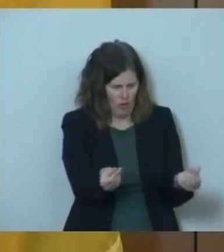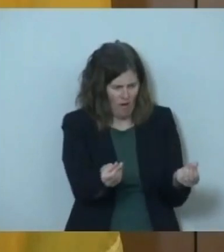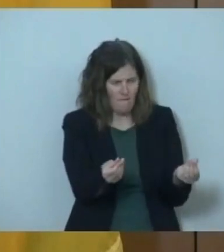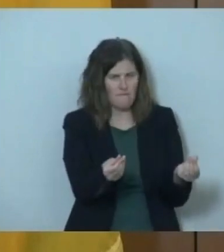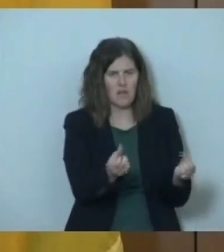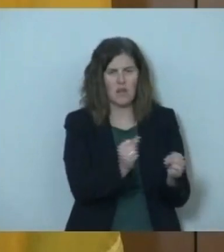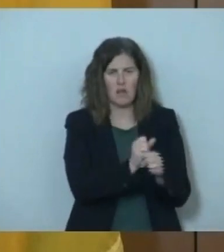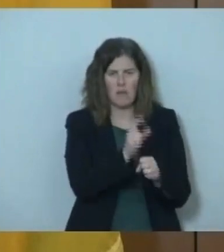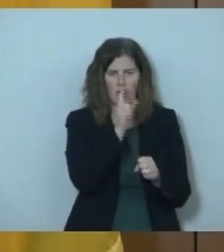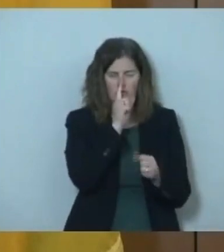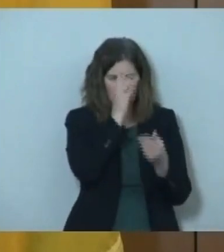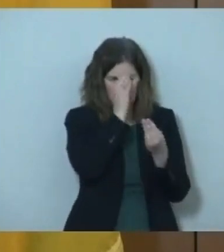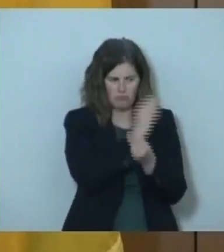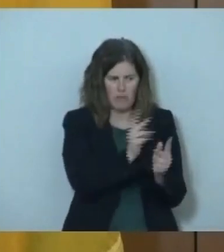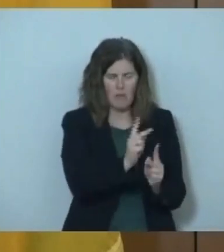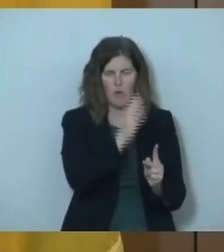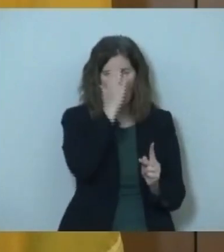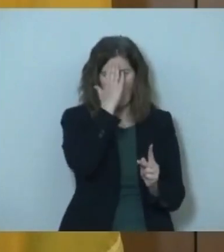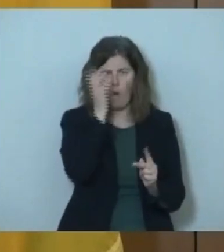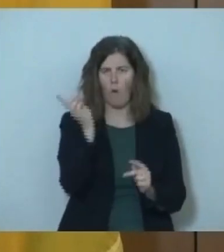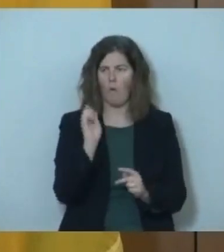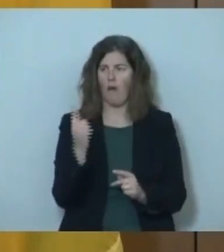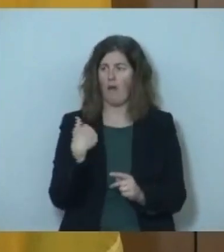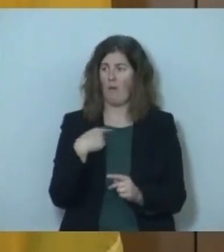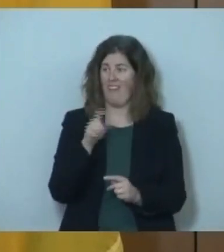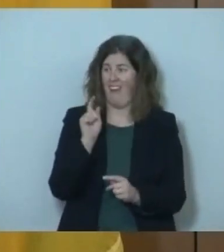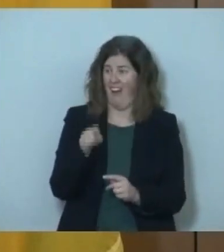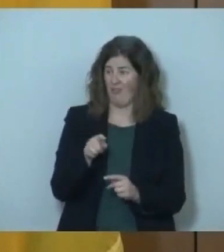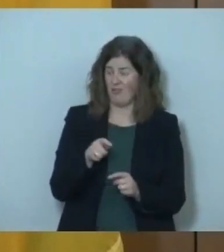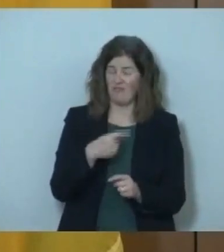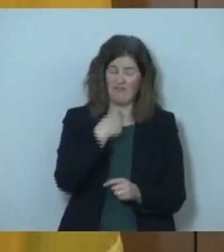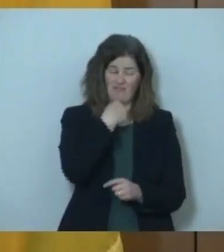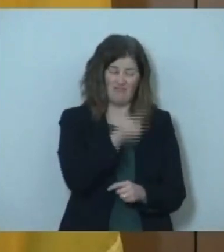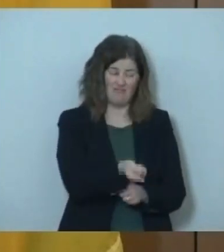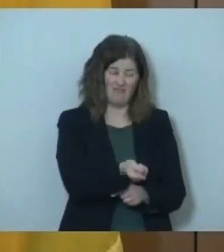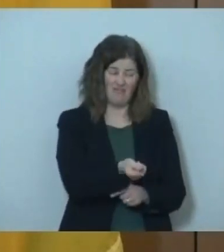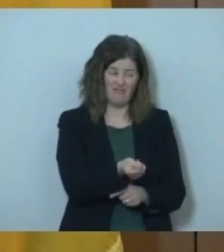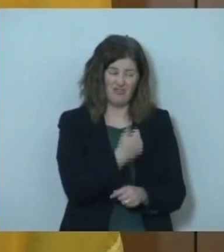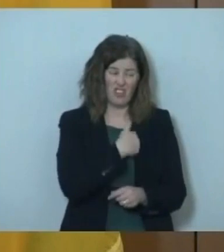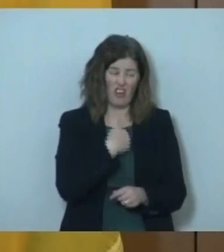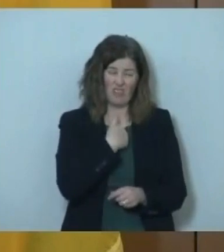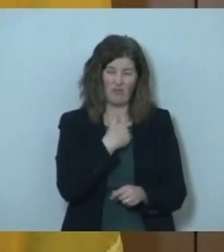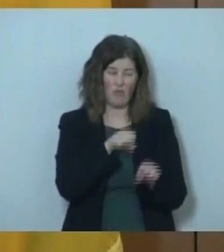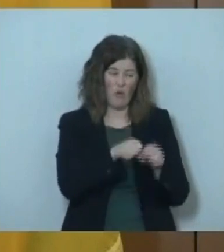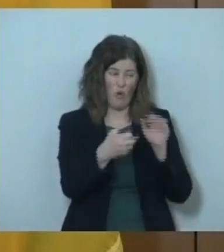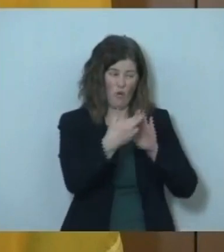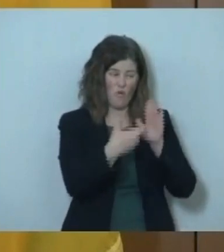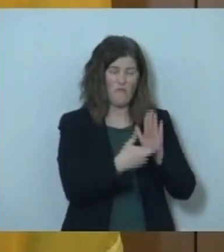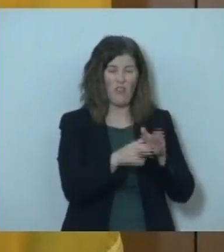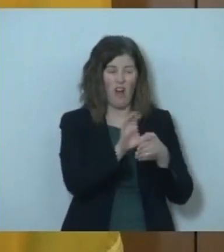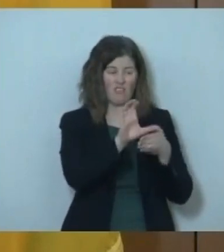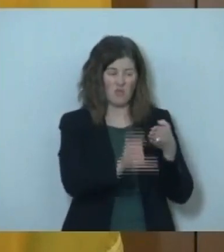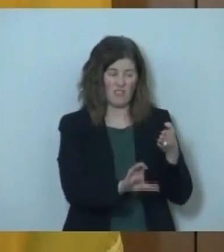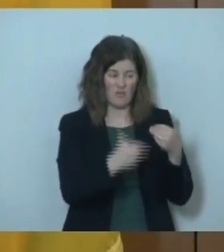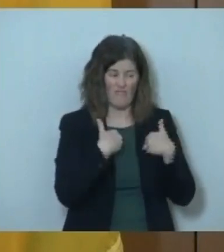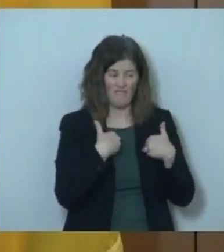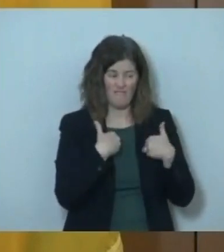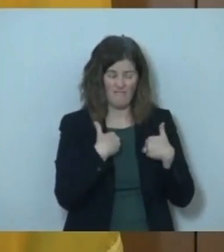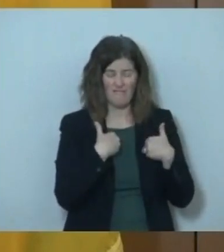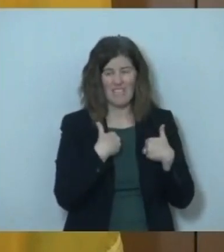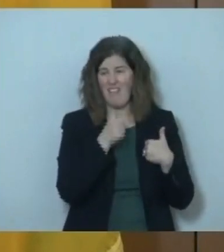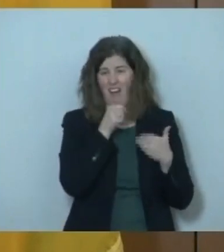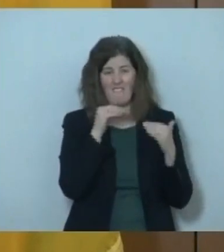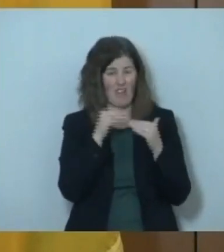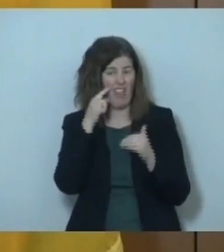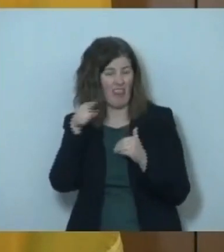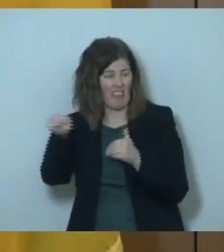sure that folks know where we have to enforce, we will, because that's not fair to everybody else who's